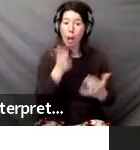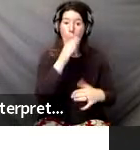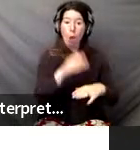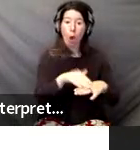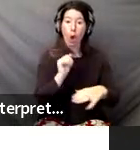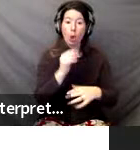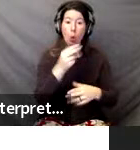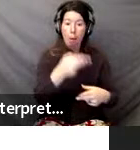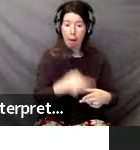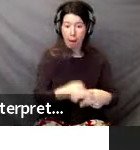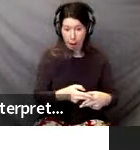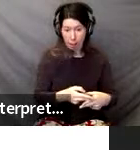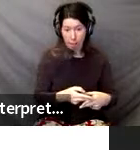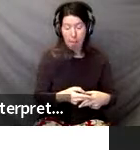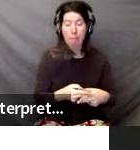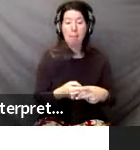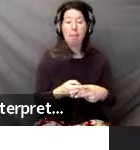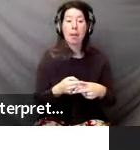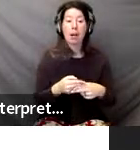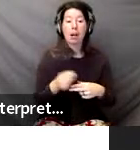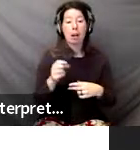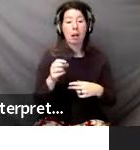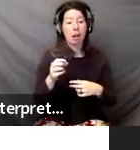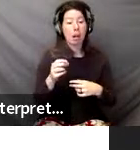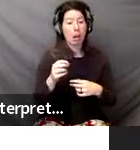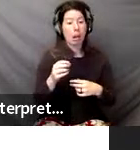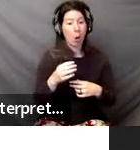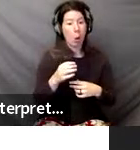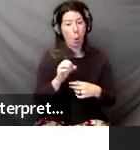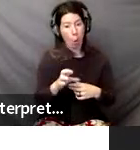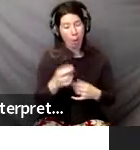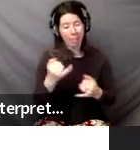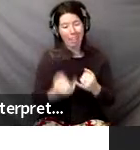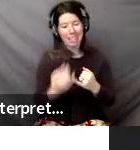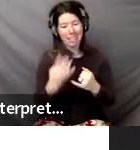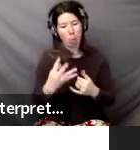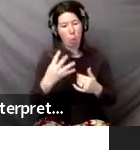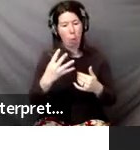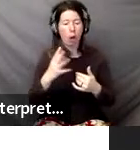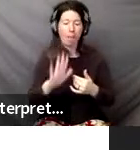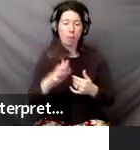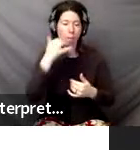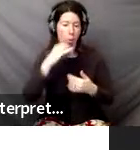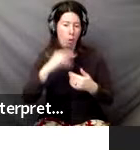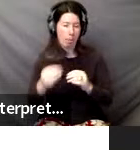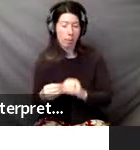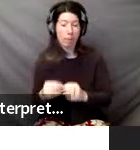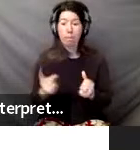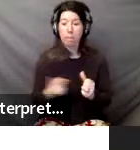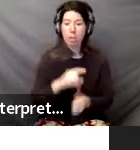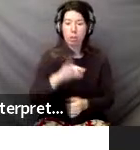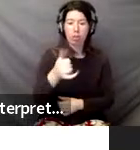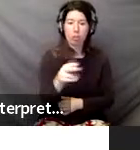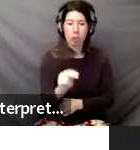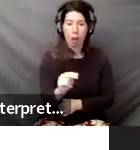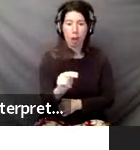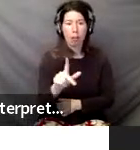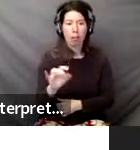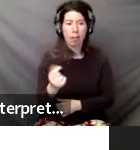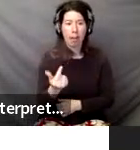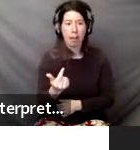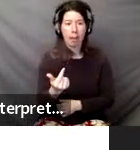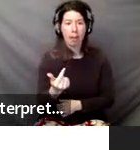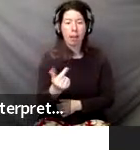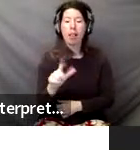your name and or the last 4 digits of your phone number. So the first up is John Lay.